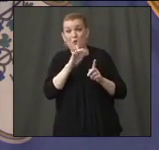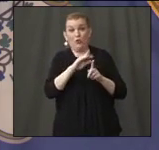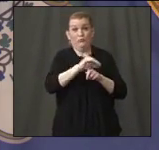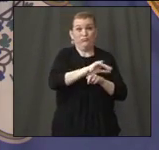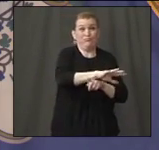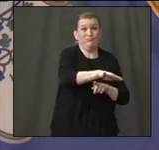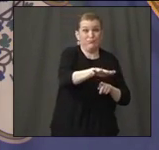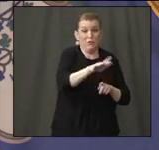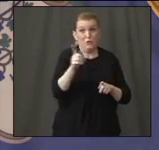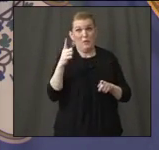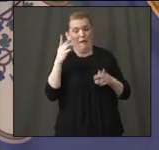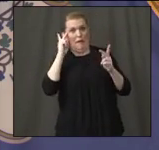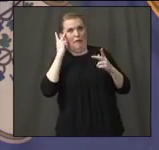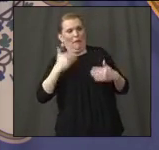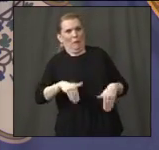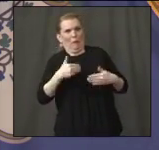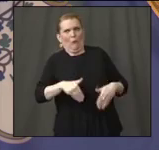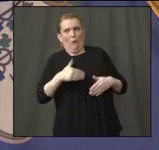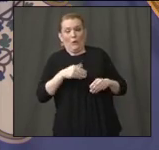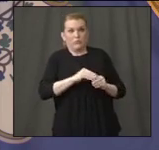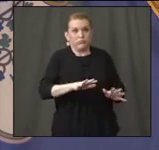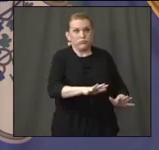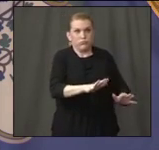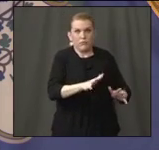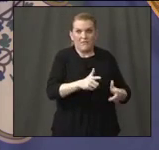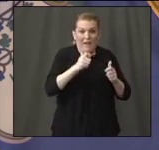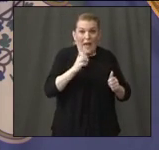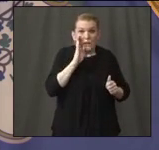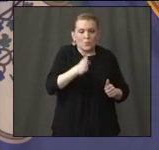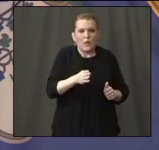gave them some confidence that the social distancing is working.